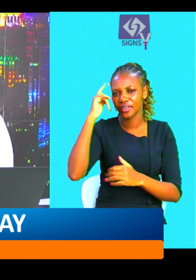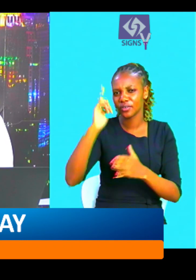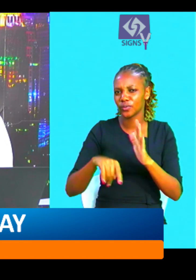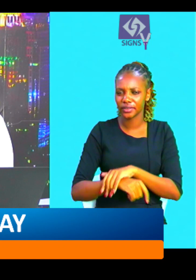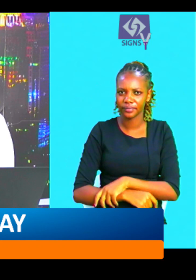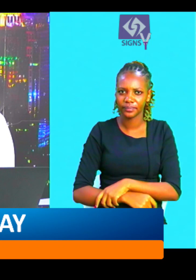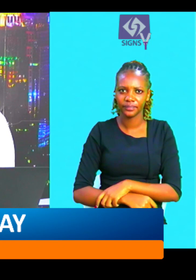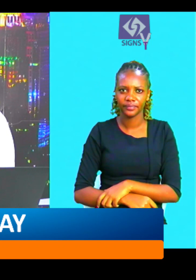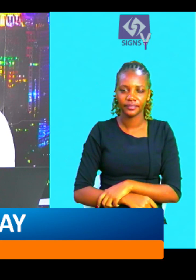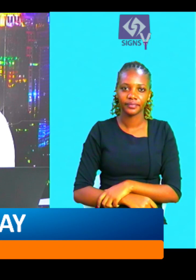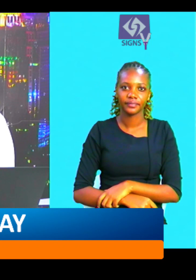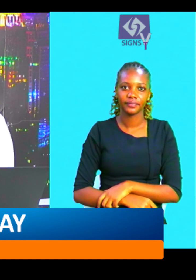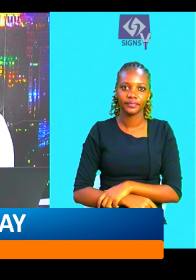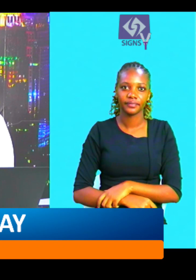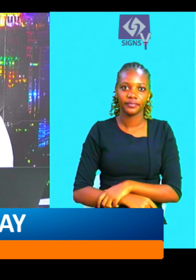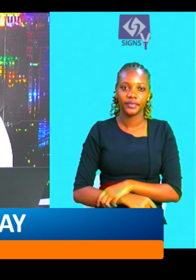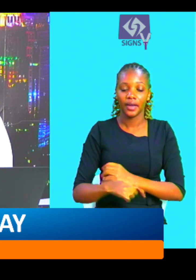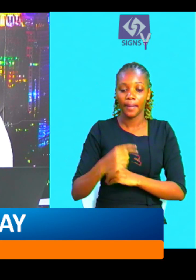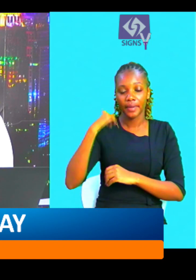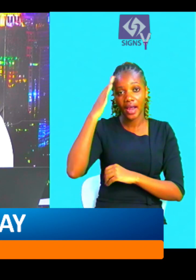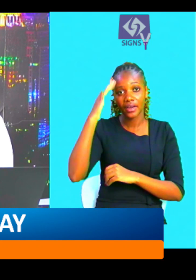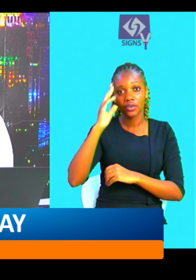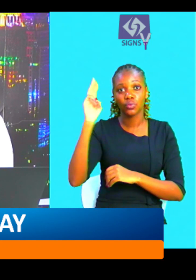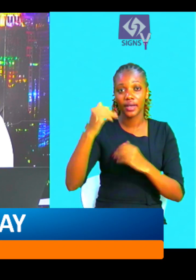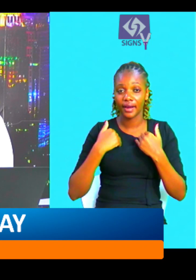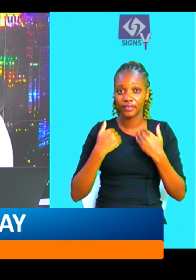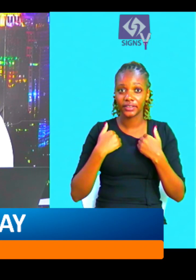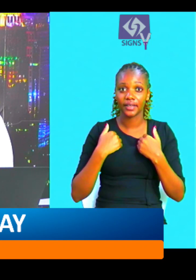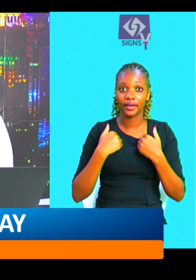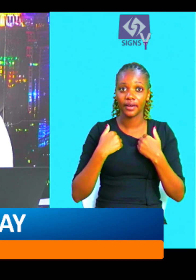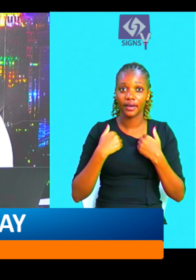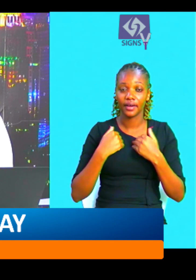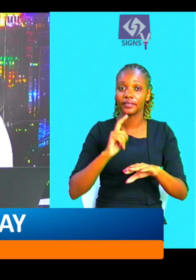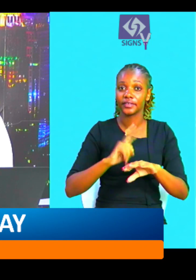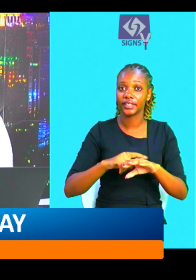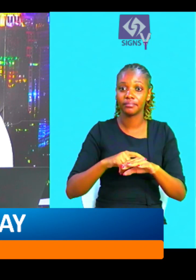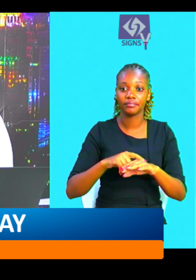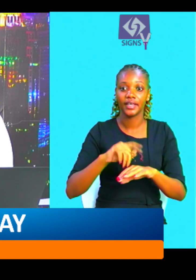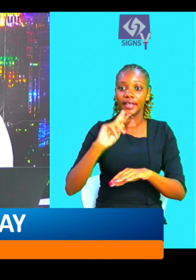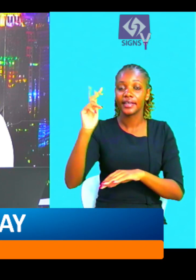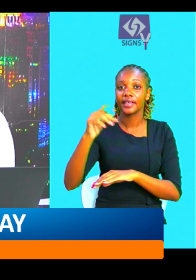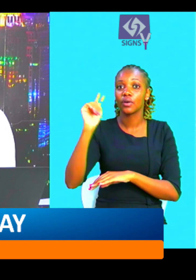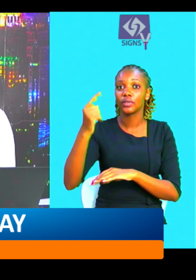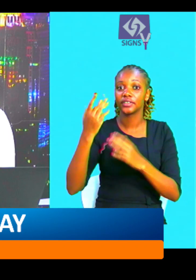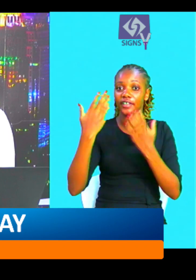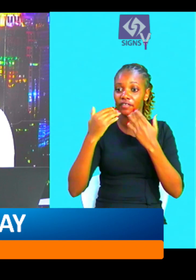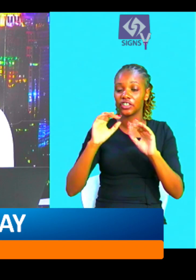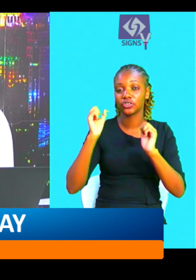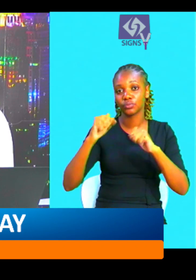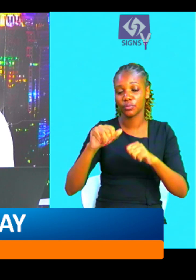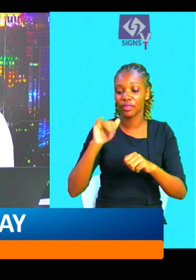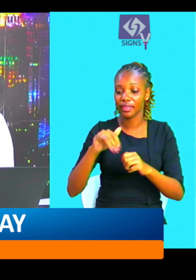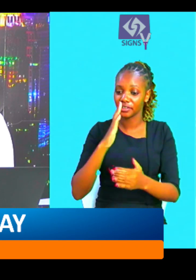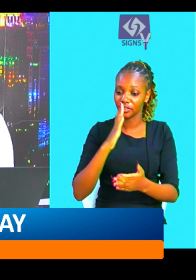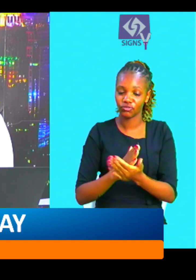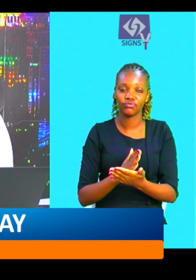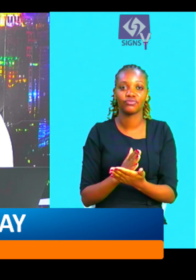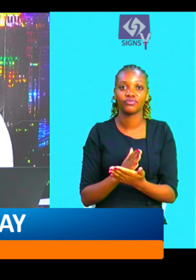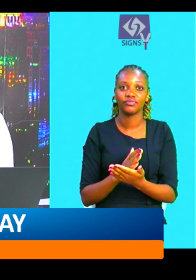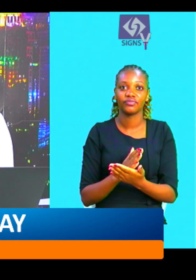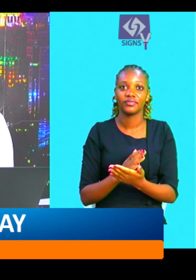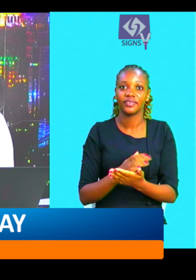of delayed to go to Mountain Kenya. He was sort of weighing, if I make any decisions, will I be able to